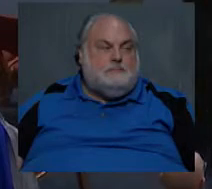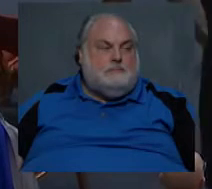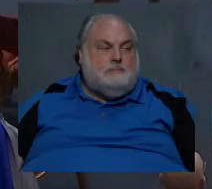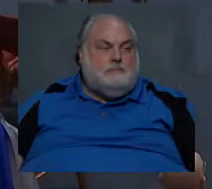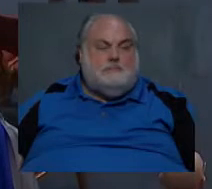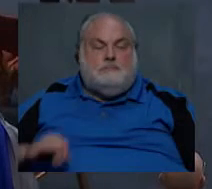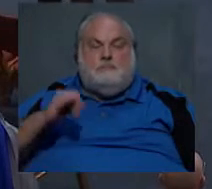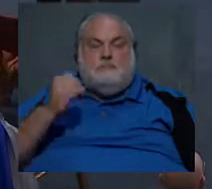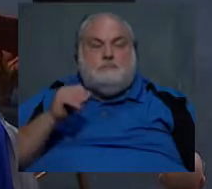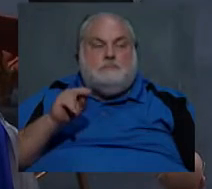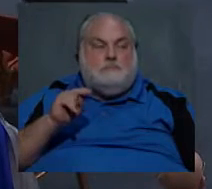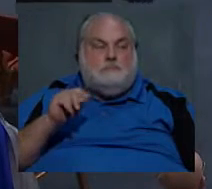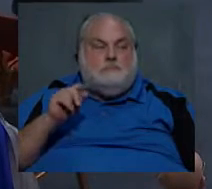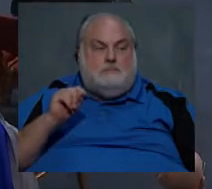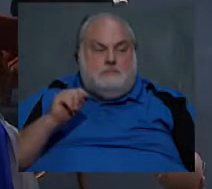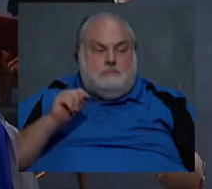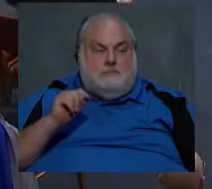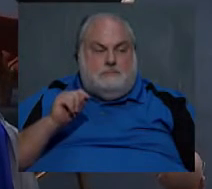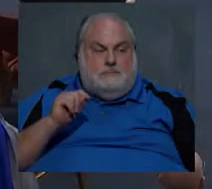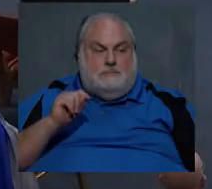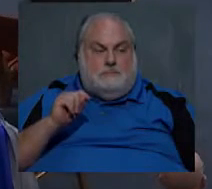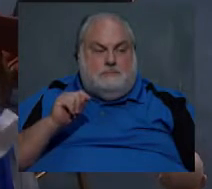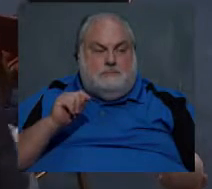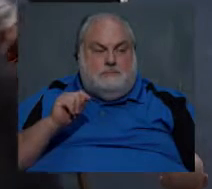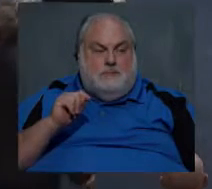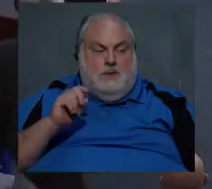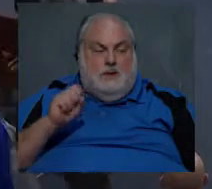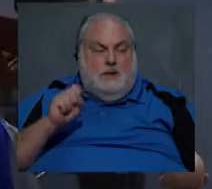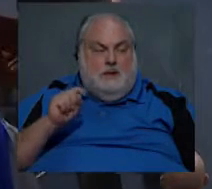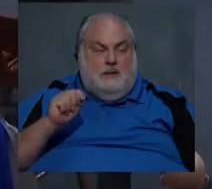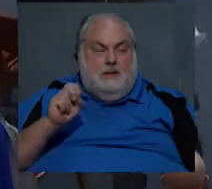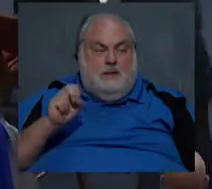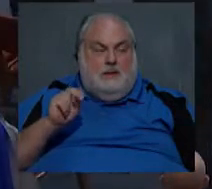Janet Stenard? Yes.